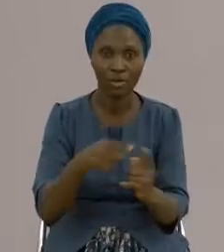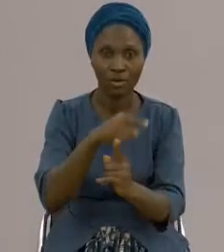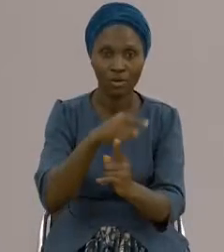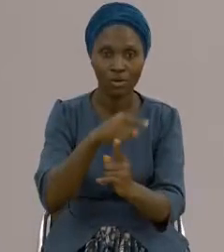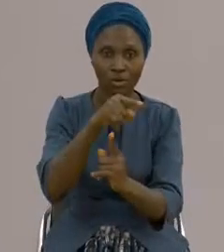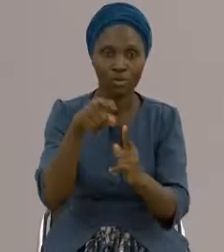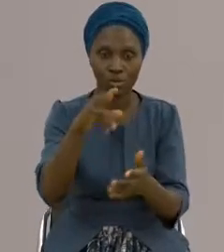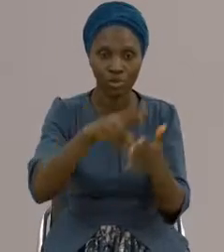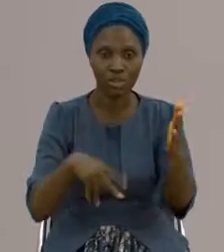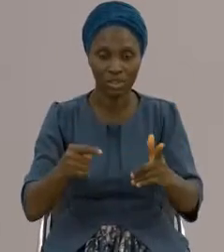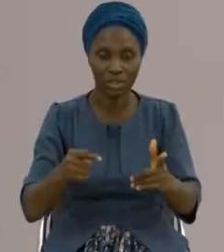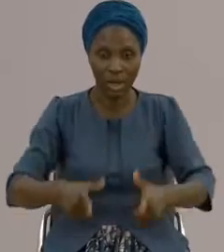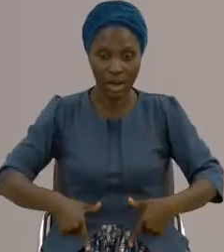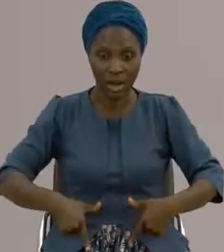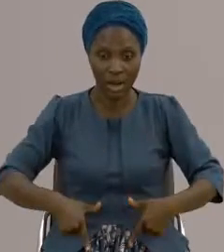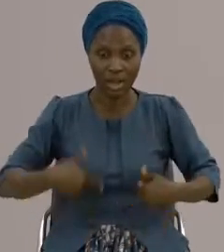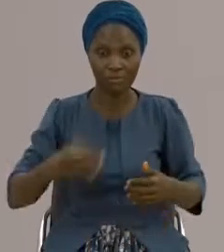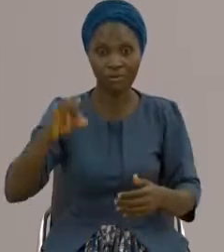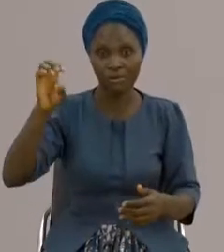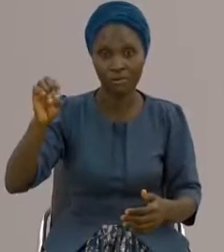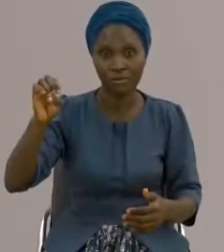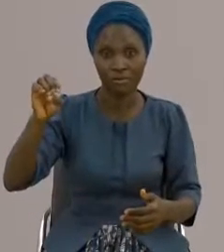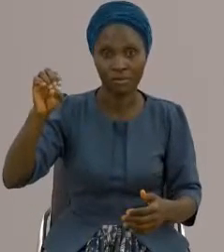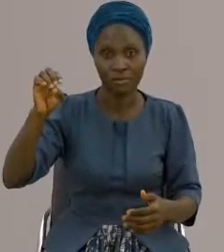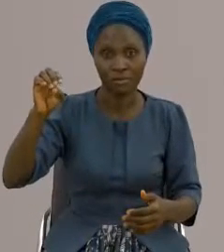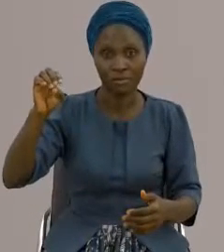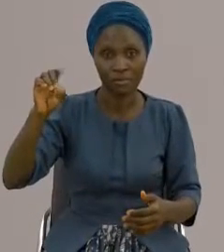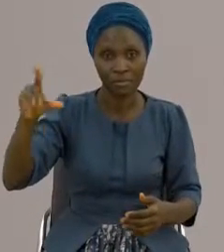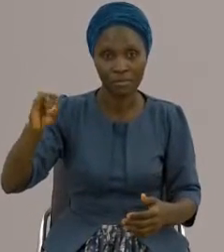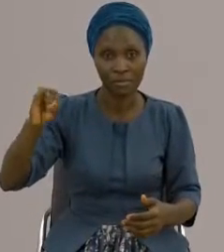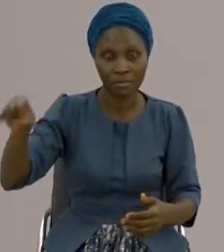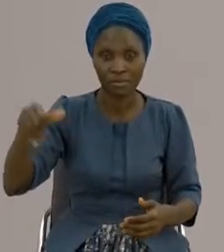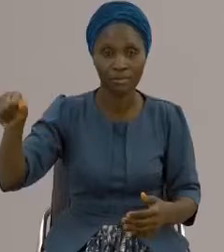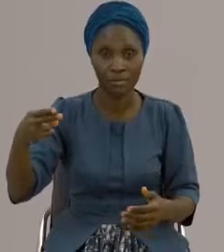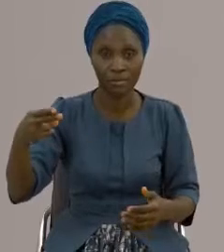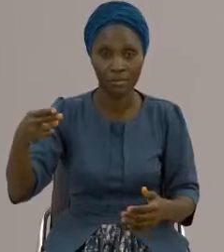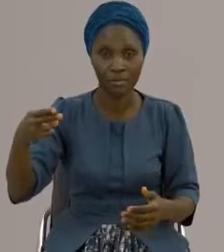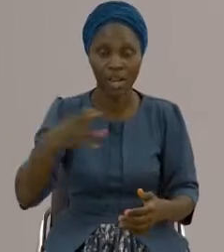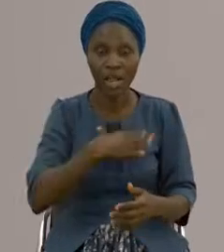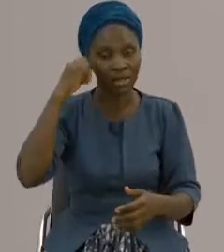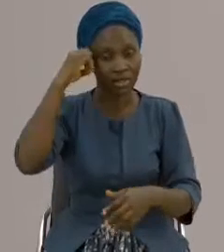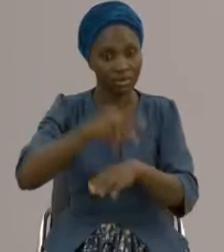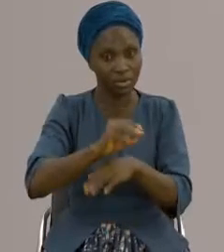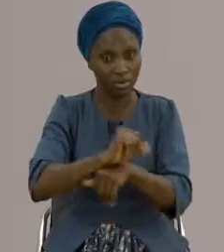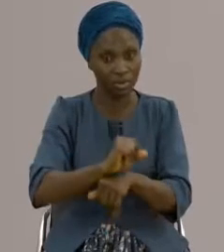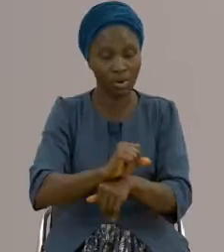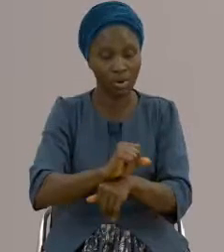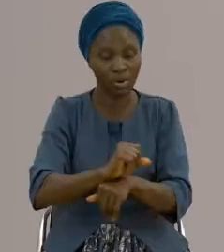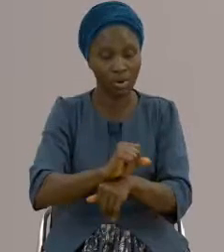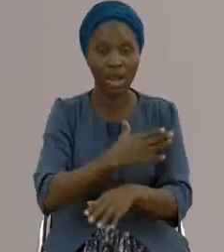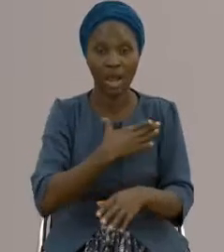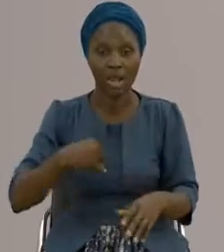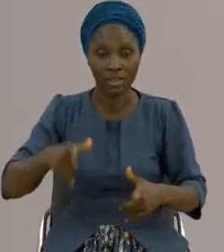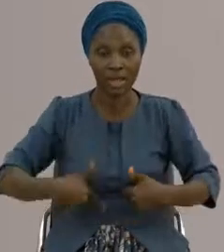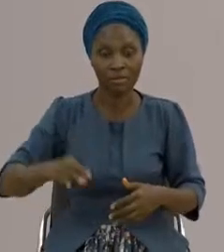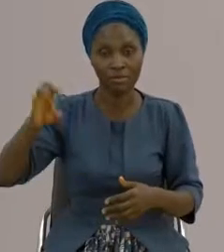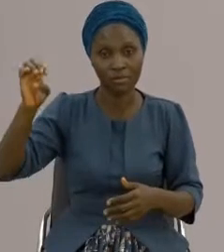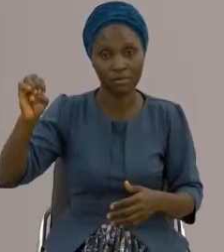of Elisha and his ministry, by the time Elisha